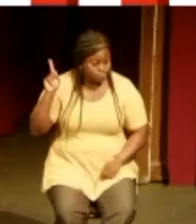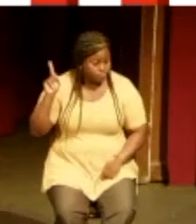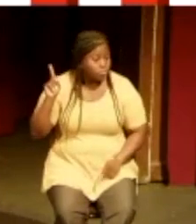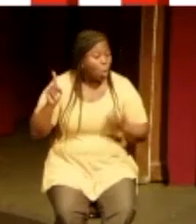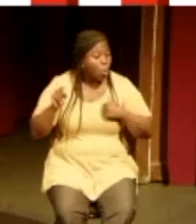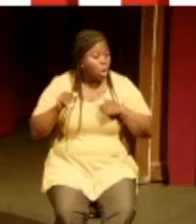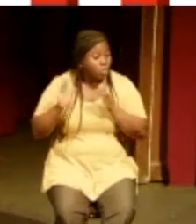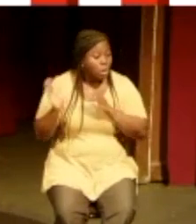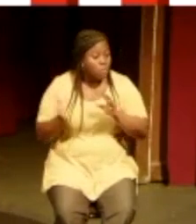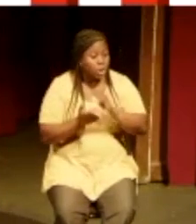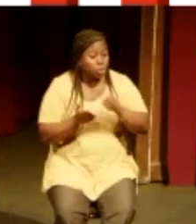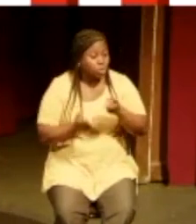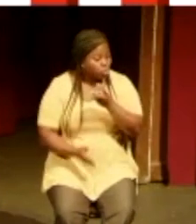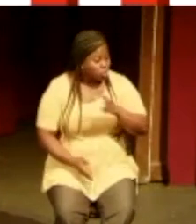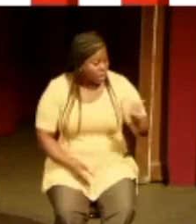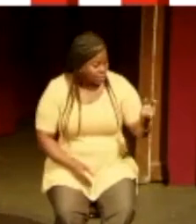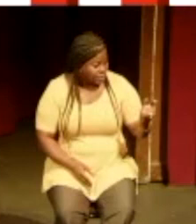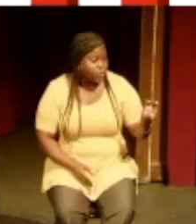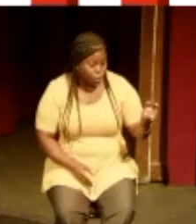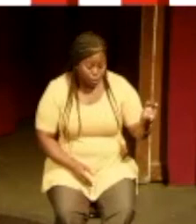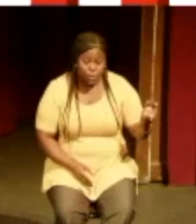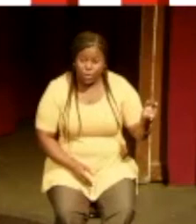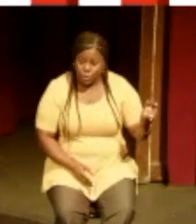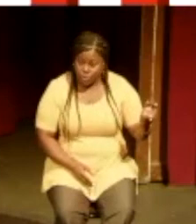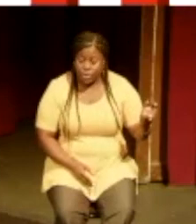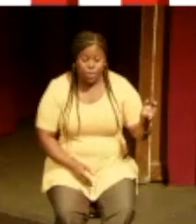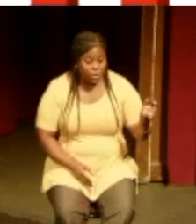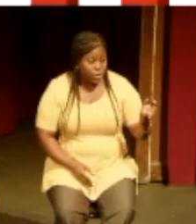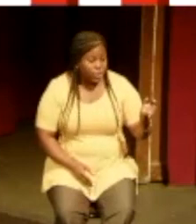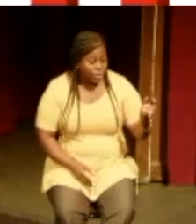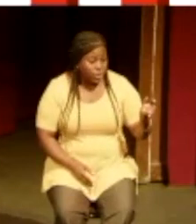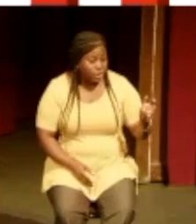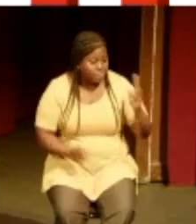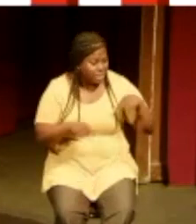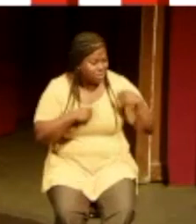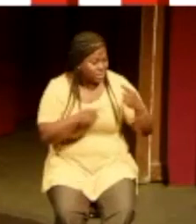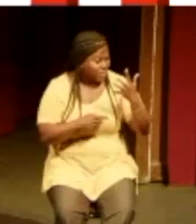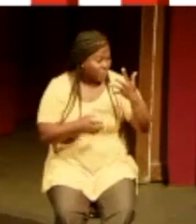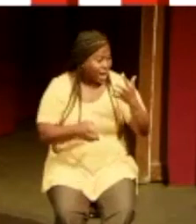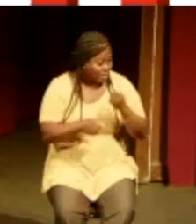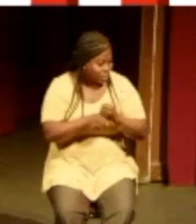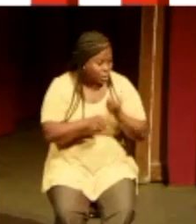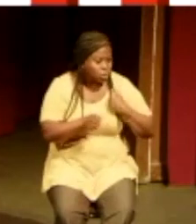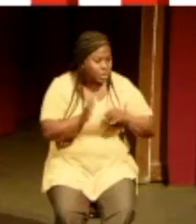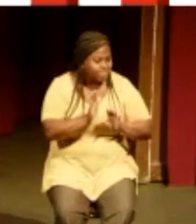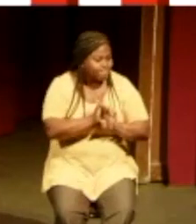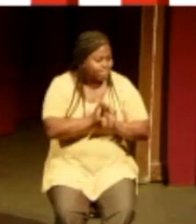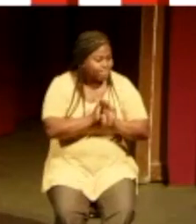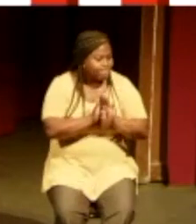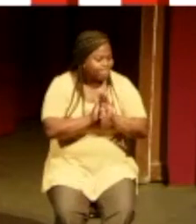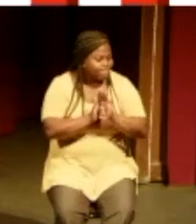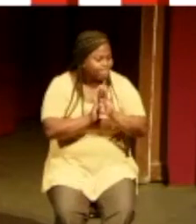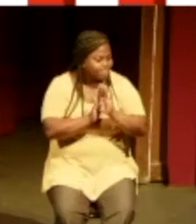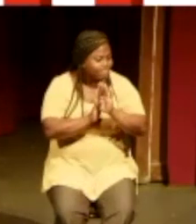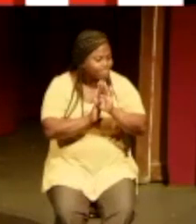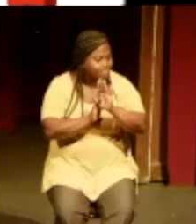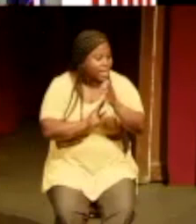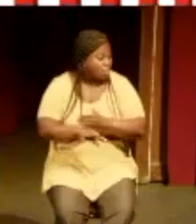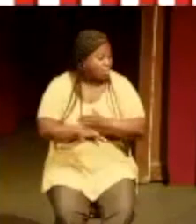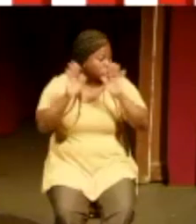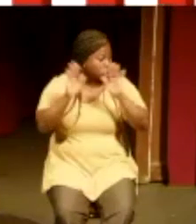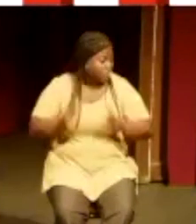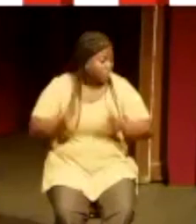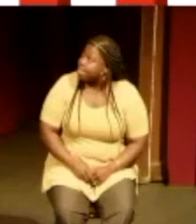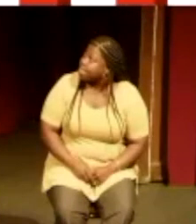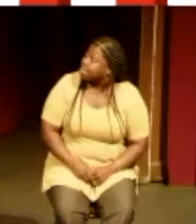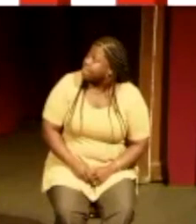to transfer. And for 5 years, we've just been on an uphill trajectory. It's fabulous. And here's the